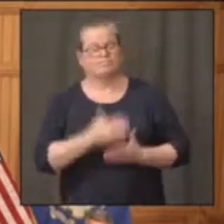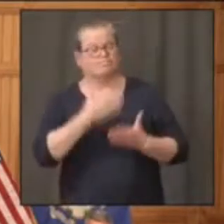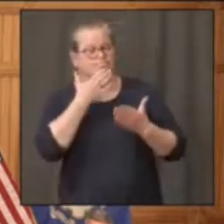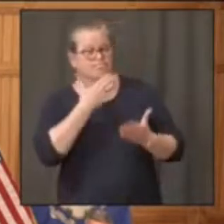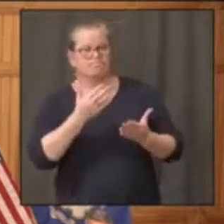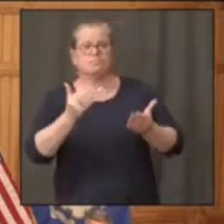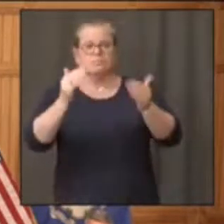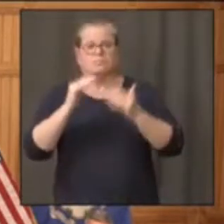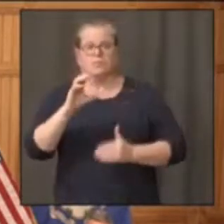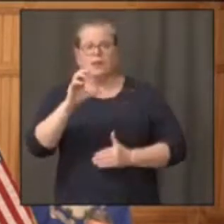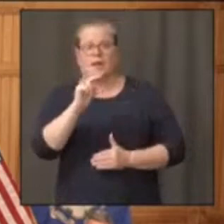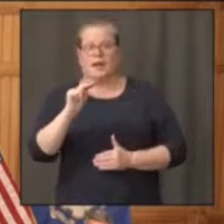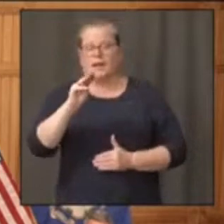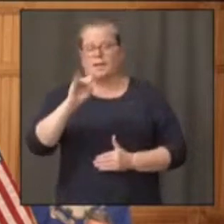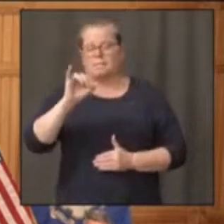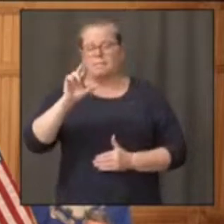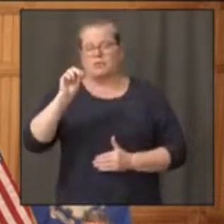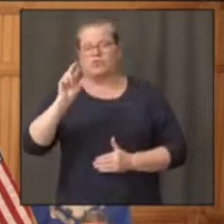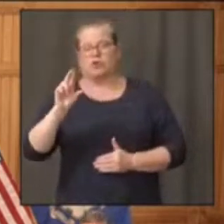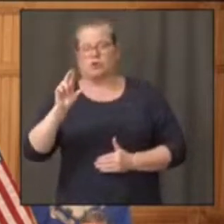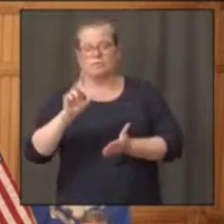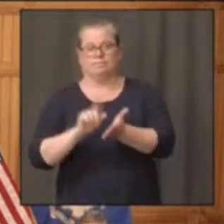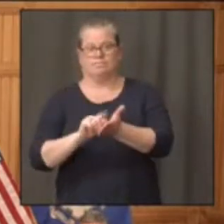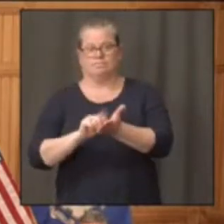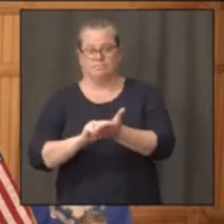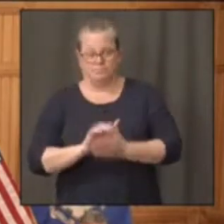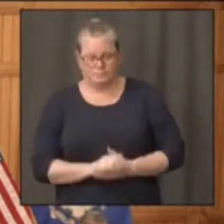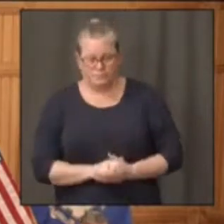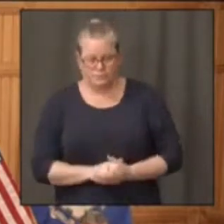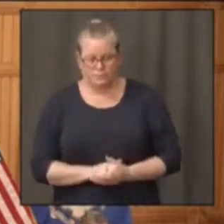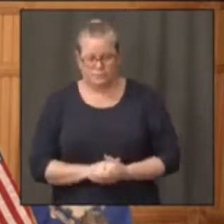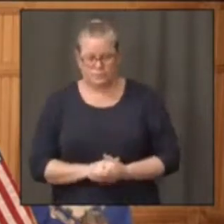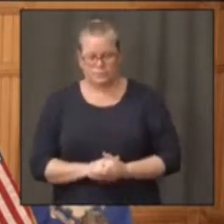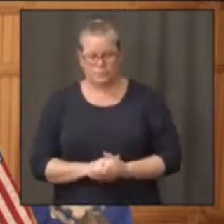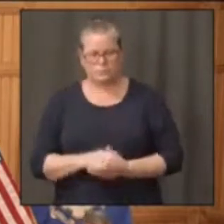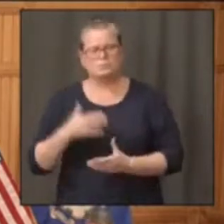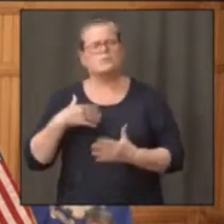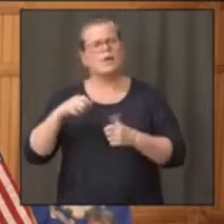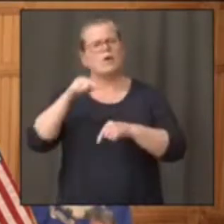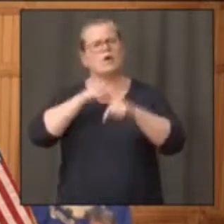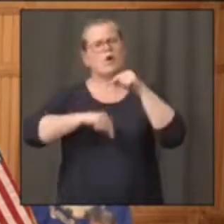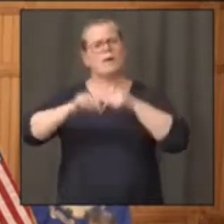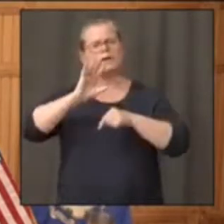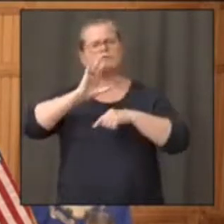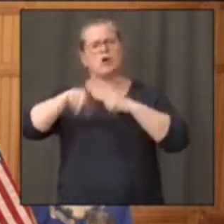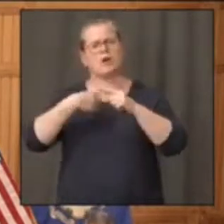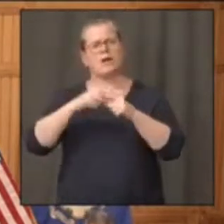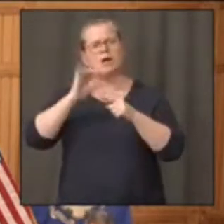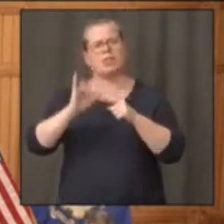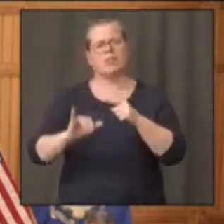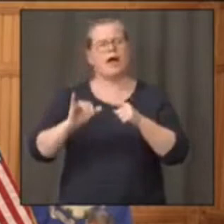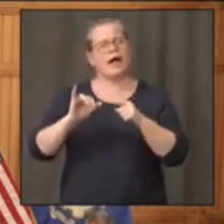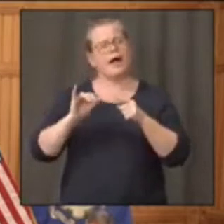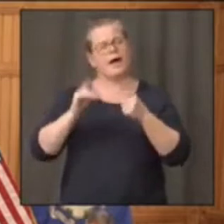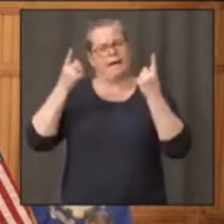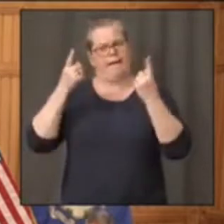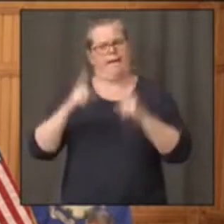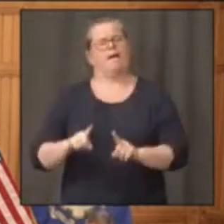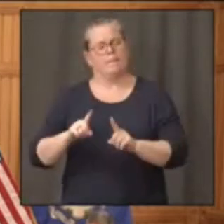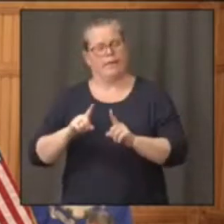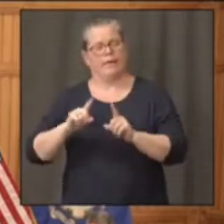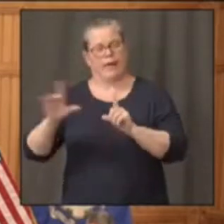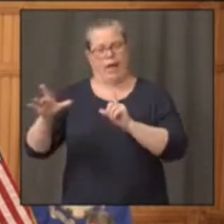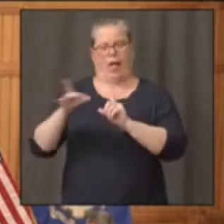Thanks, Max. Can I go back for a minute to the false positives? Because during the press